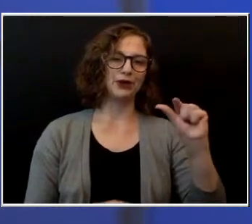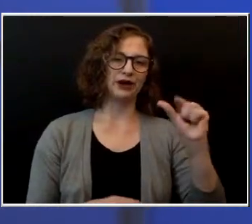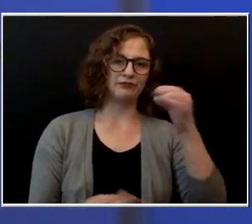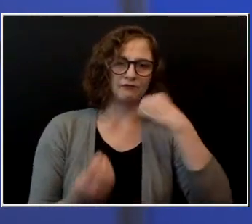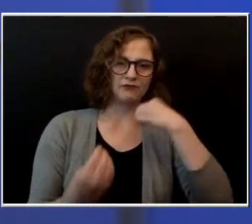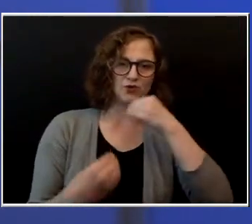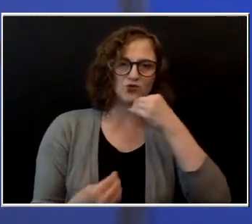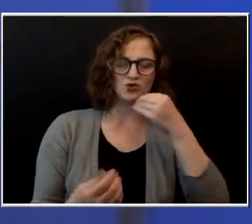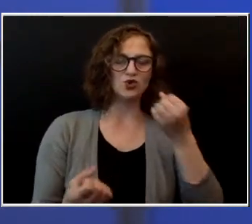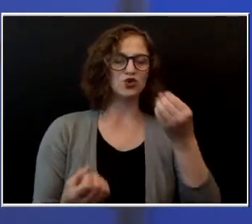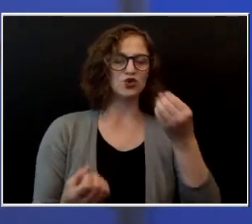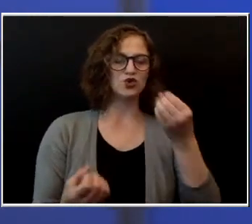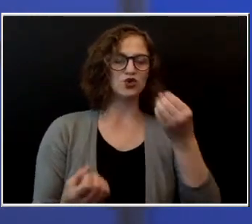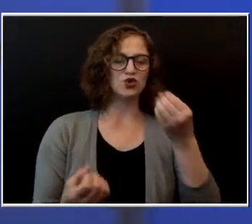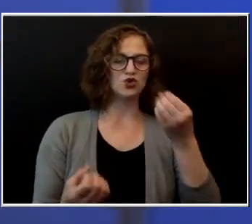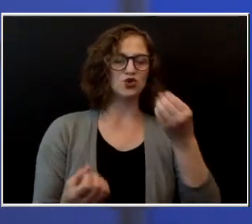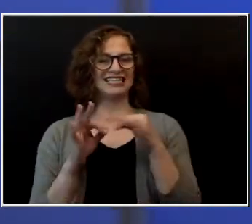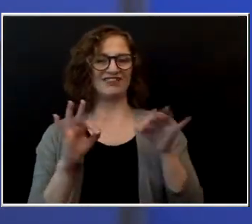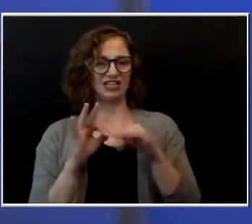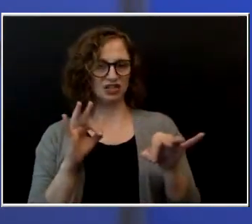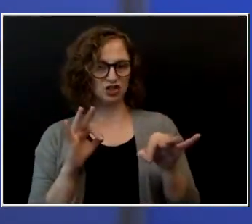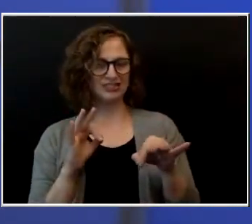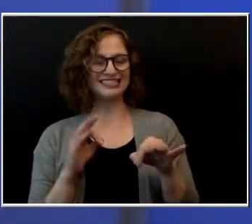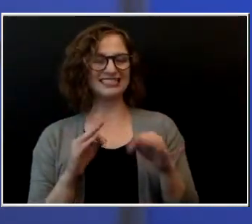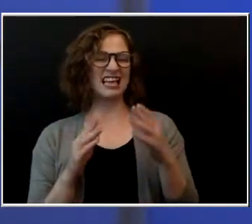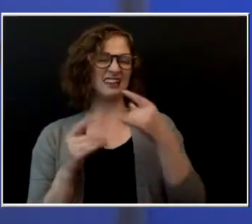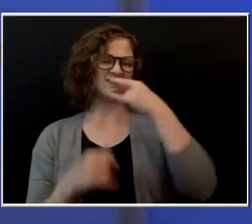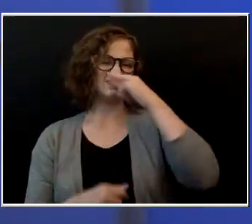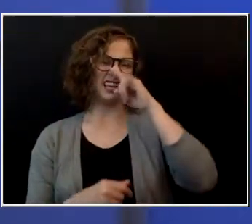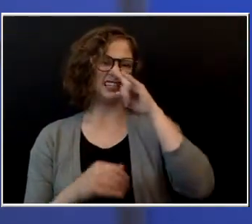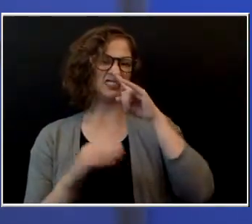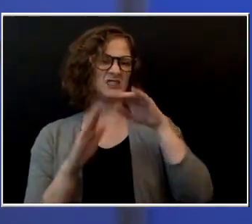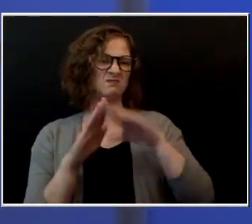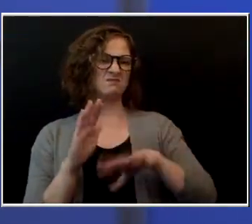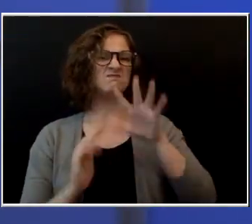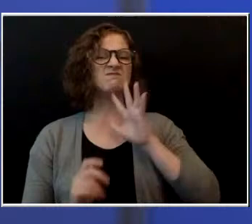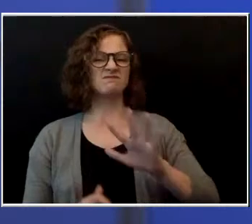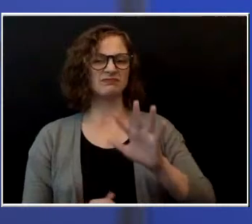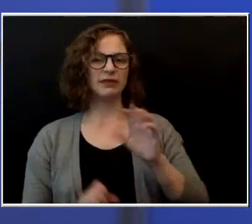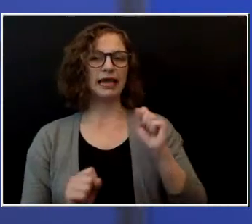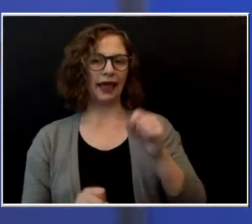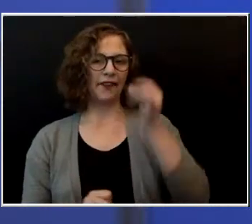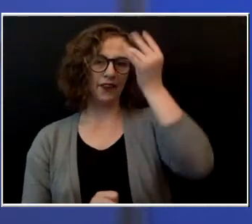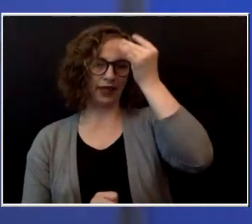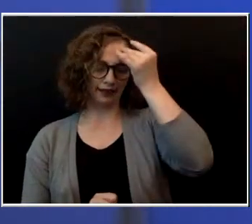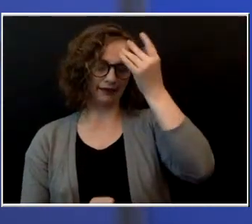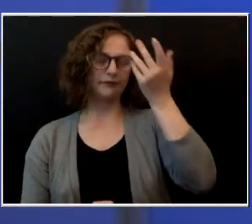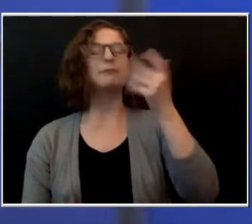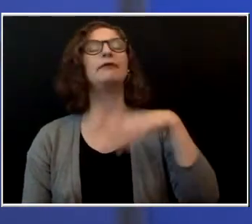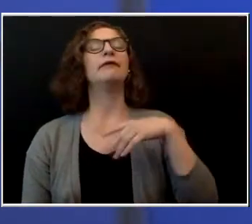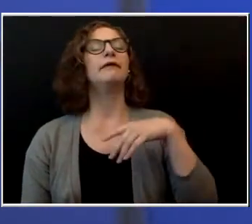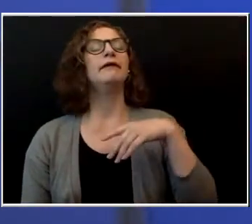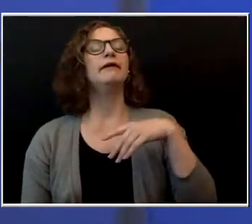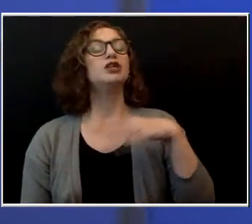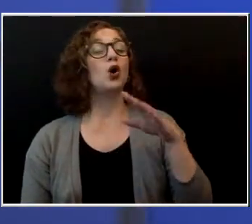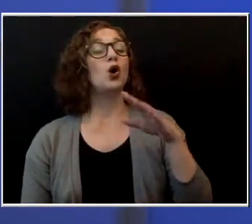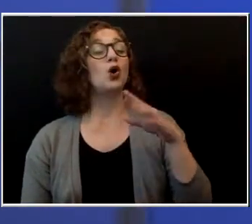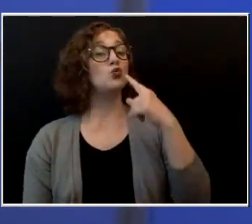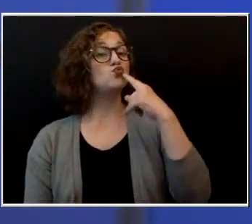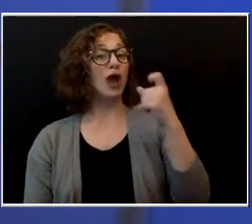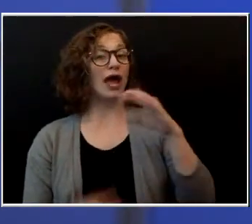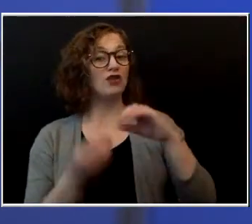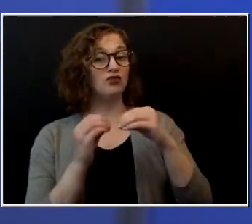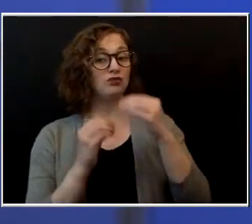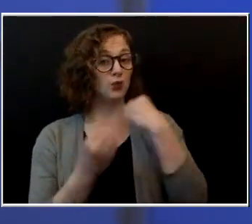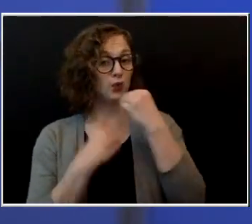a food is a red food, excuse me, which is a food that you should stop and think before you eat that food. And then a yellow food is a